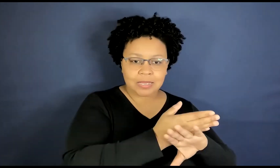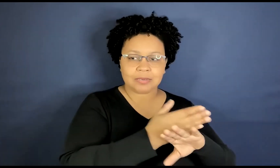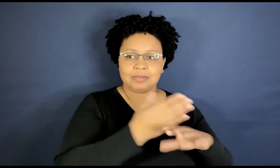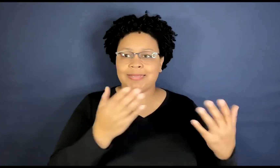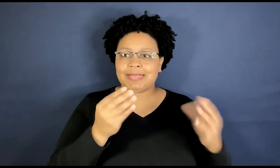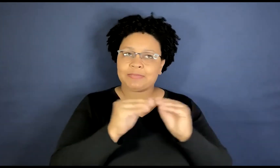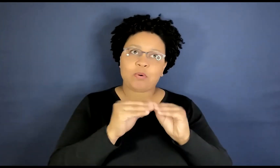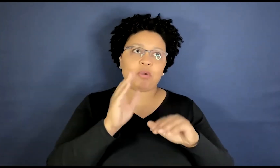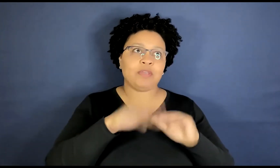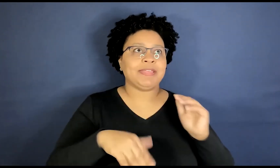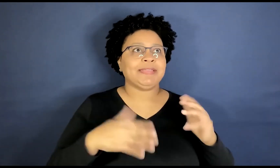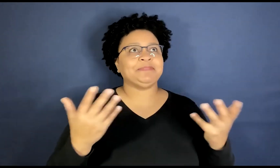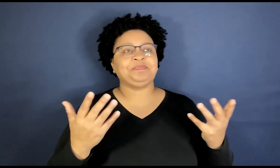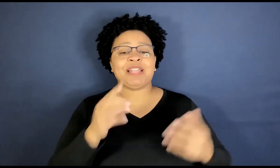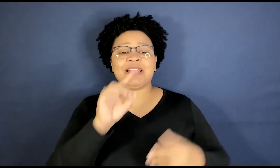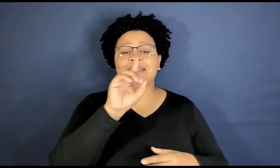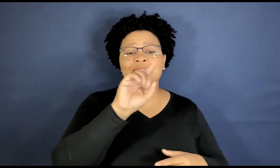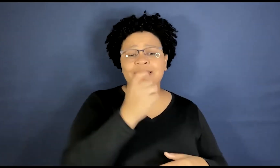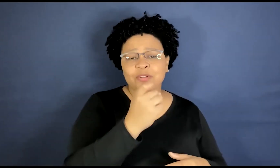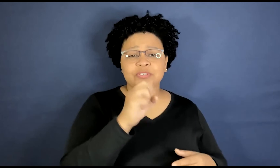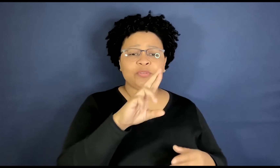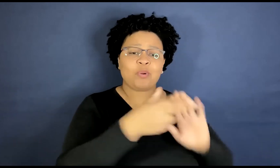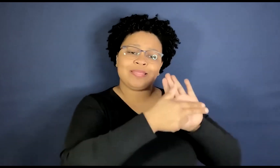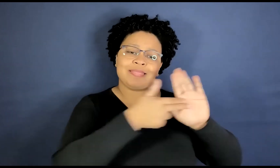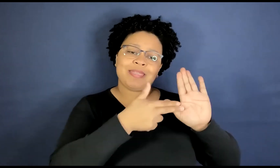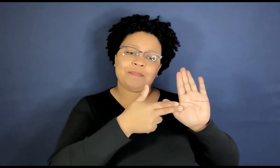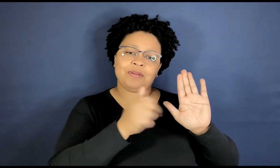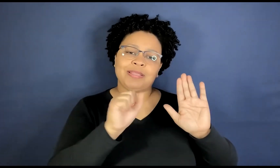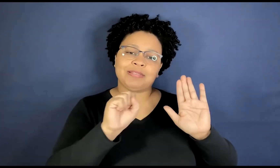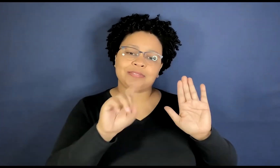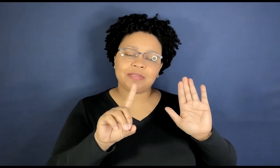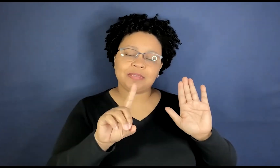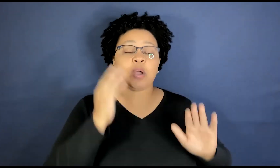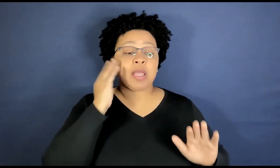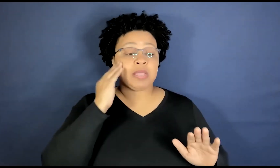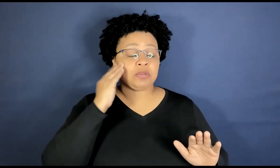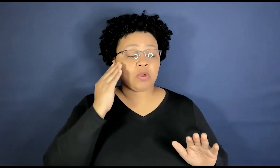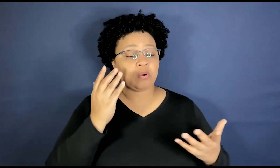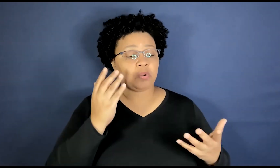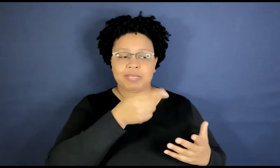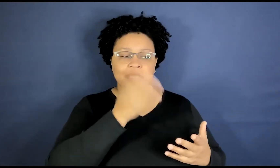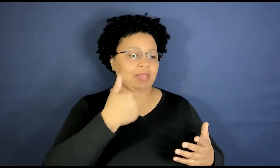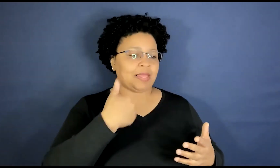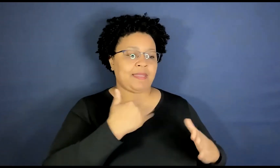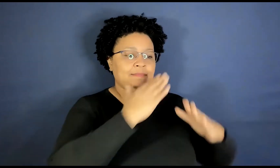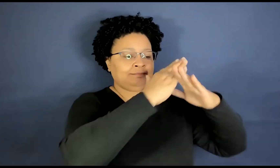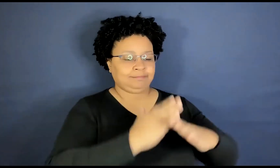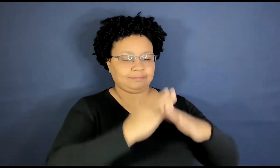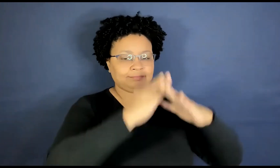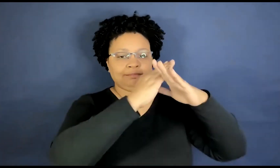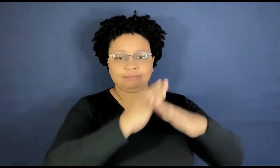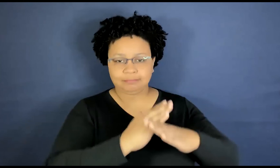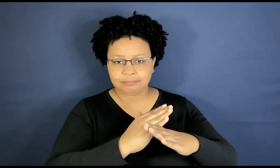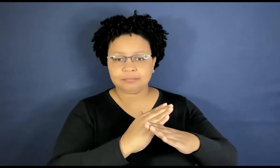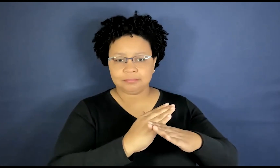just a diagnosis or a label, right? So I already know that he is going to have all of these obstacles